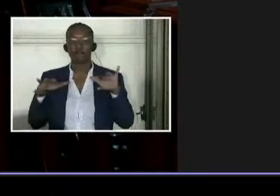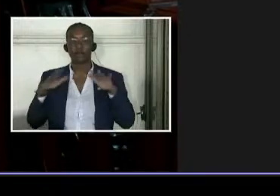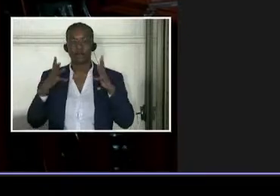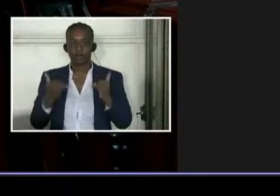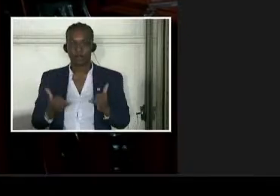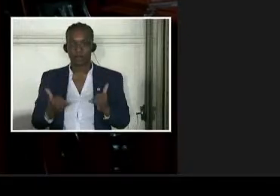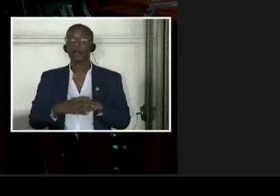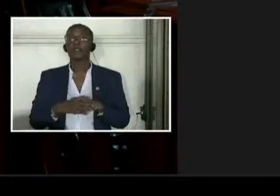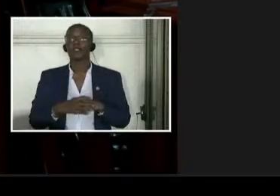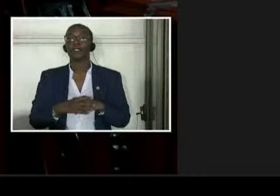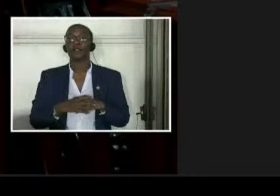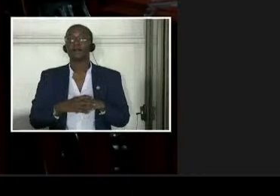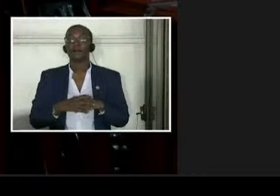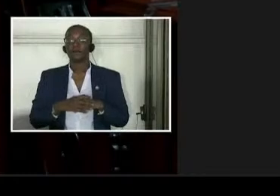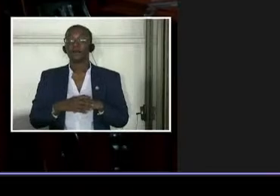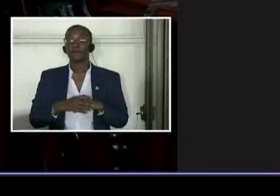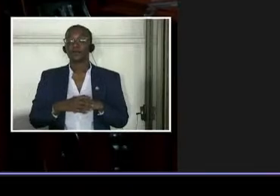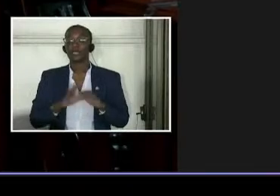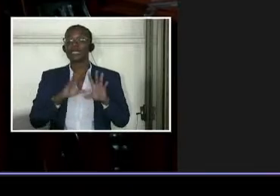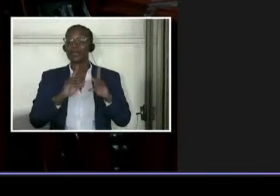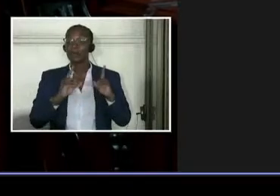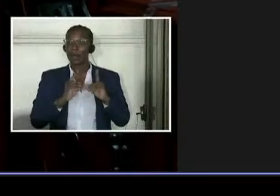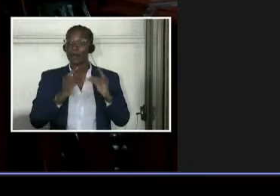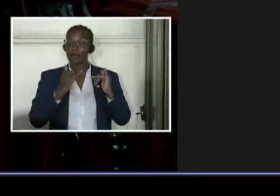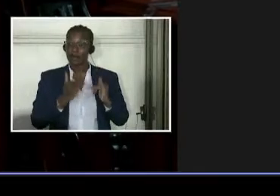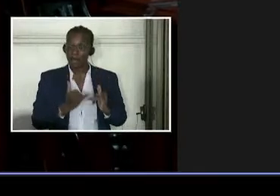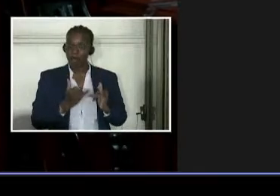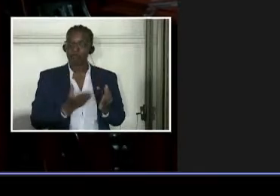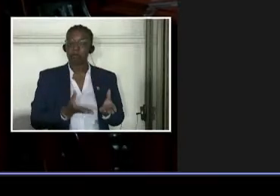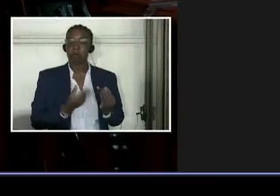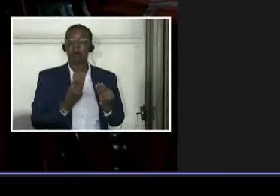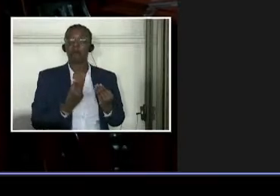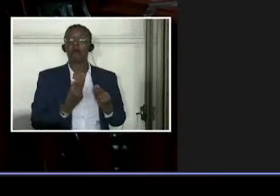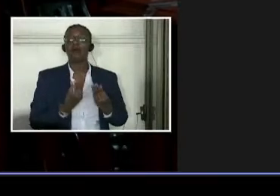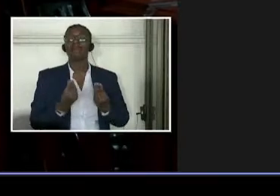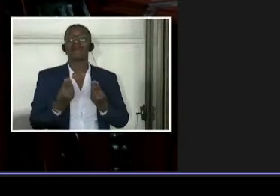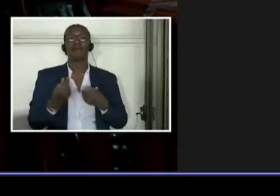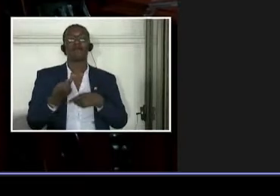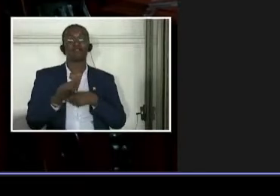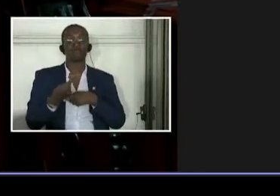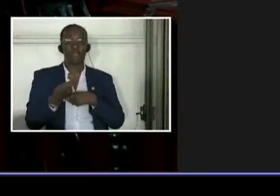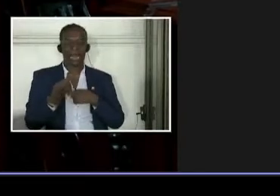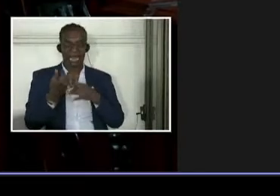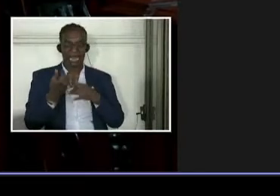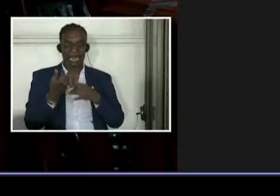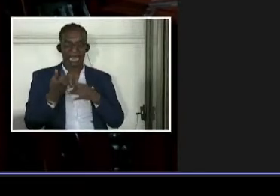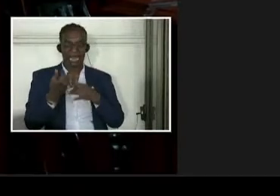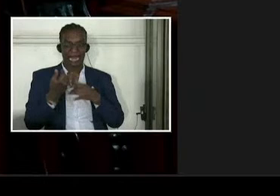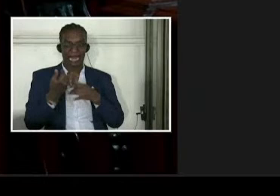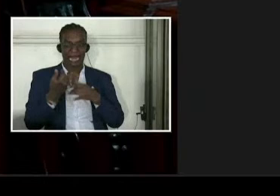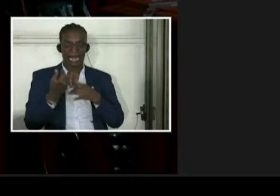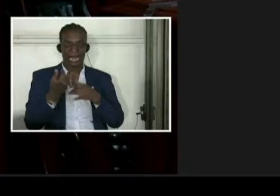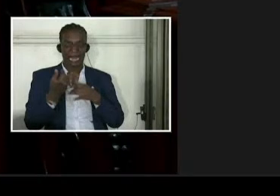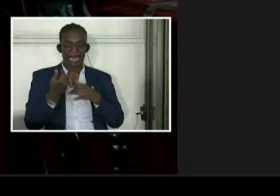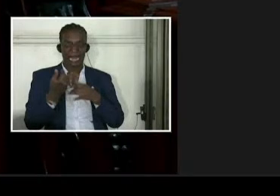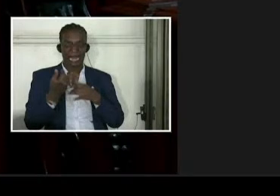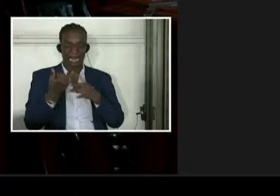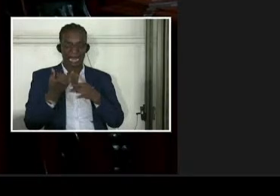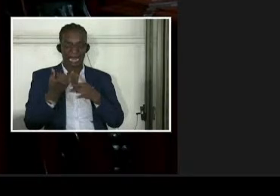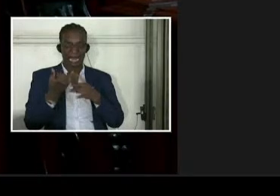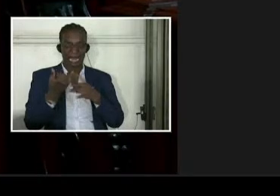Our people. The department has undertaken a number of training programs which has led to training.